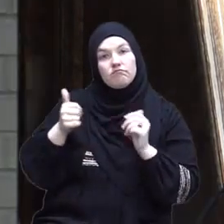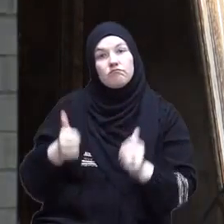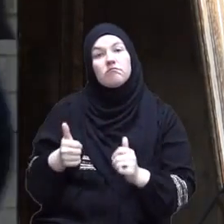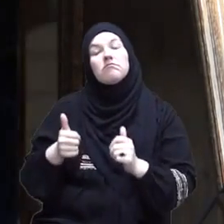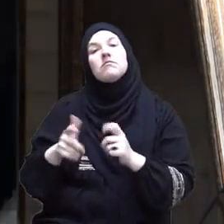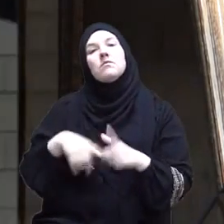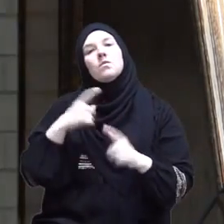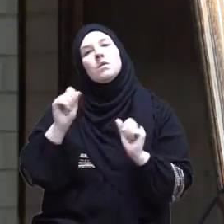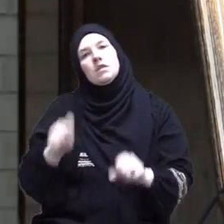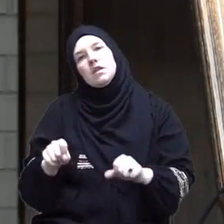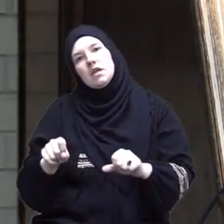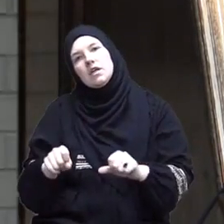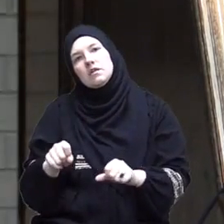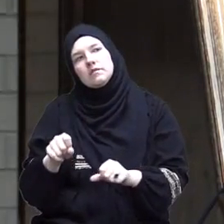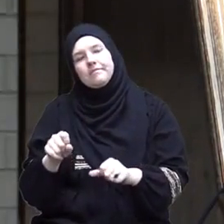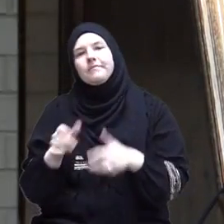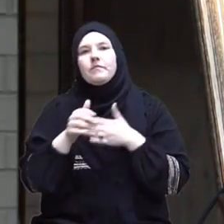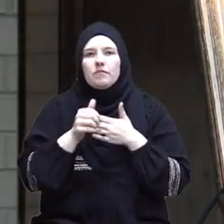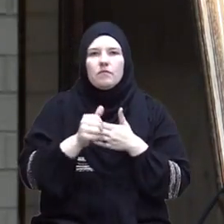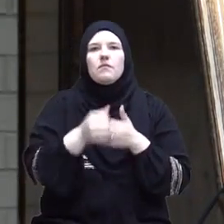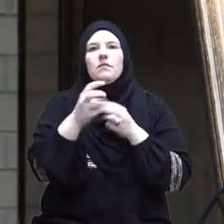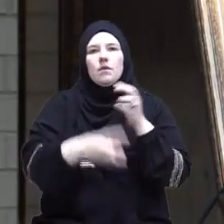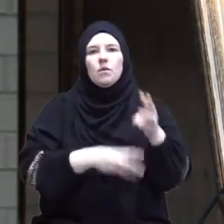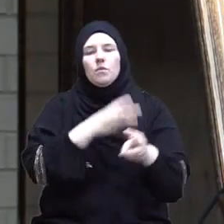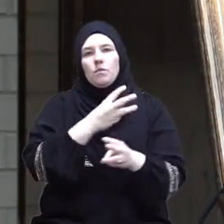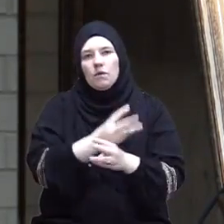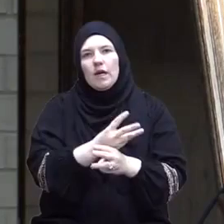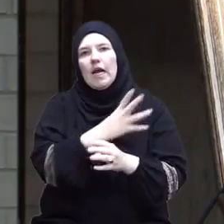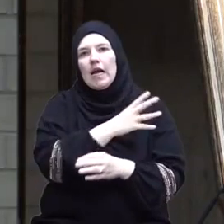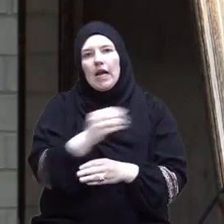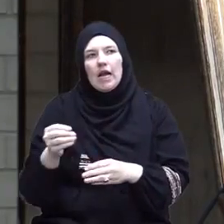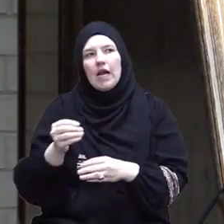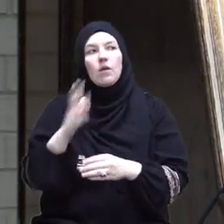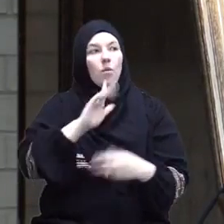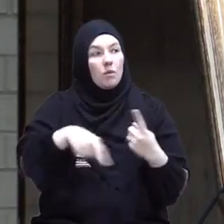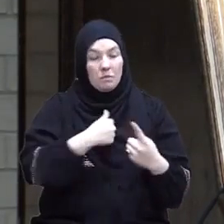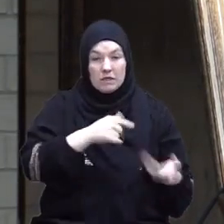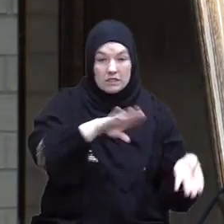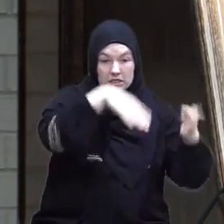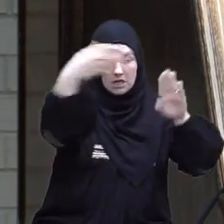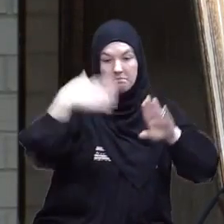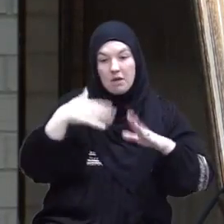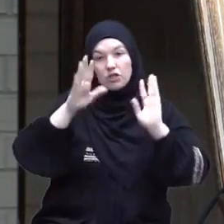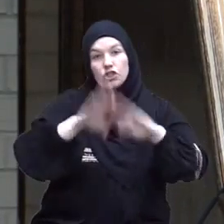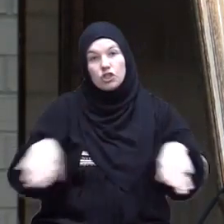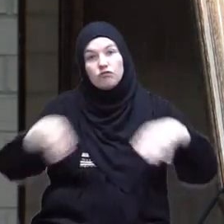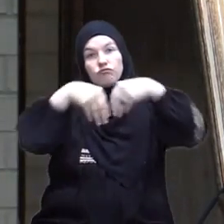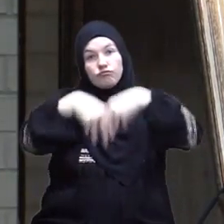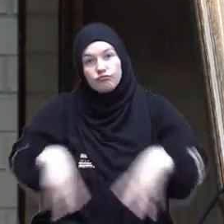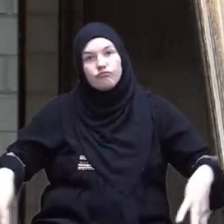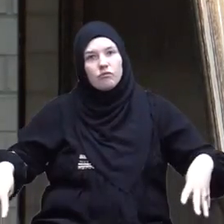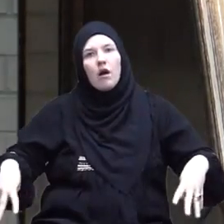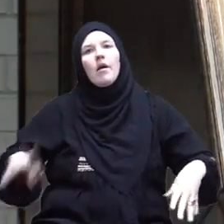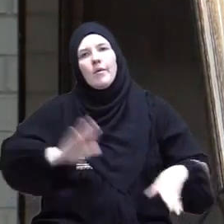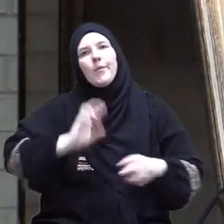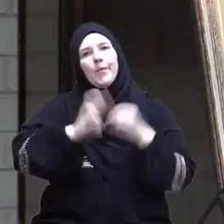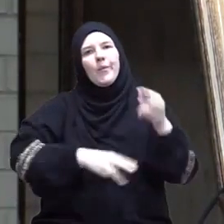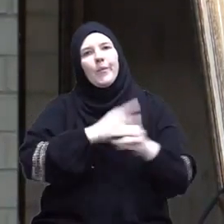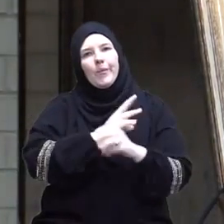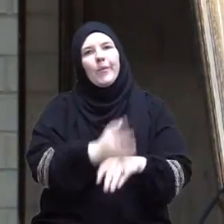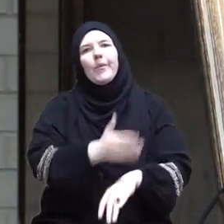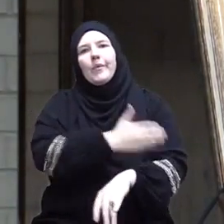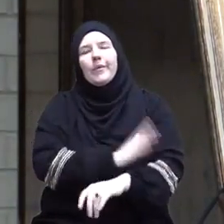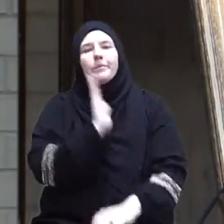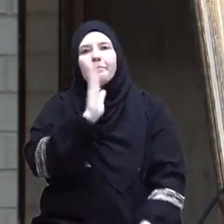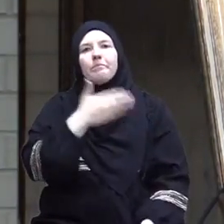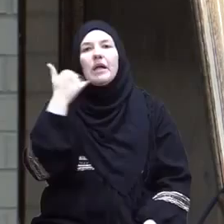that we can leave the world a better place for our children and for their children. These are issues